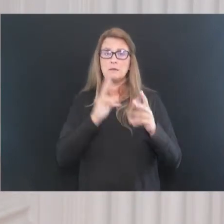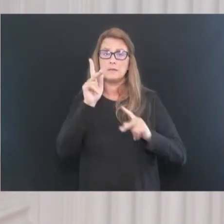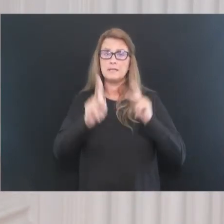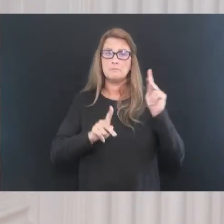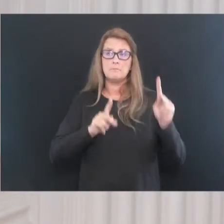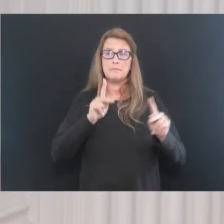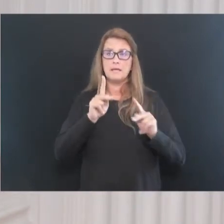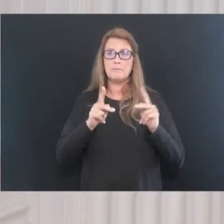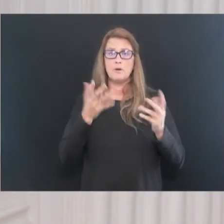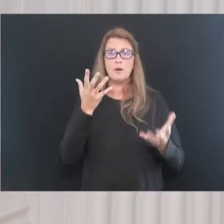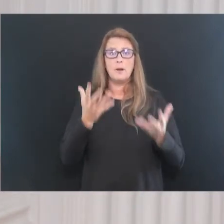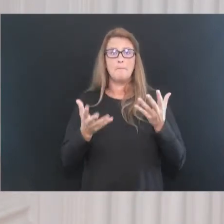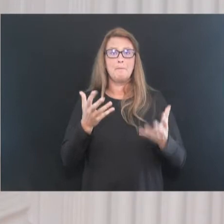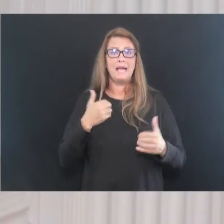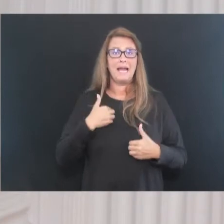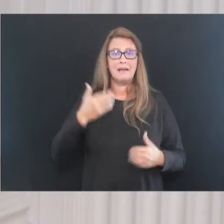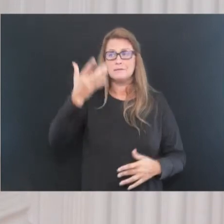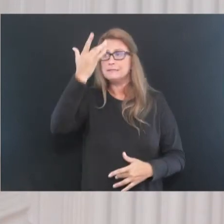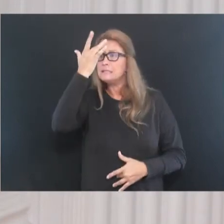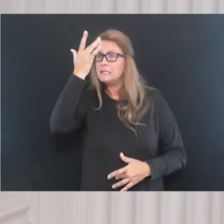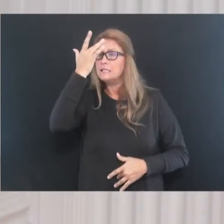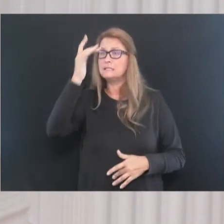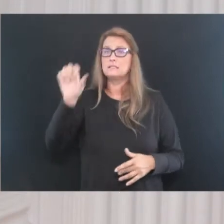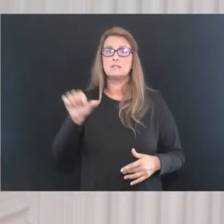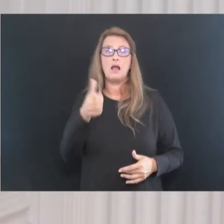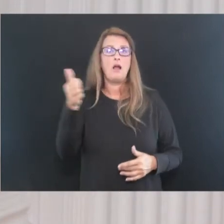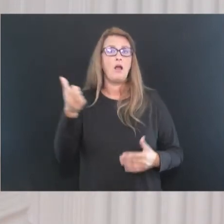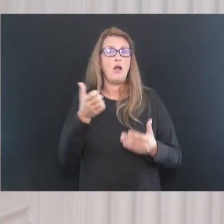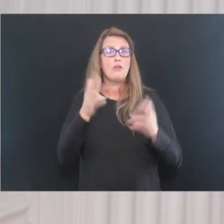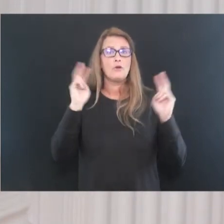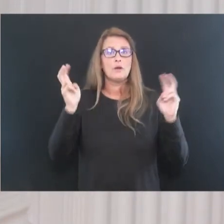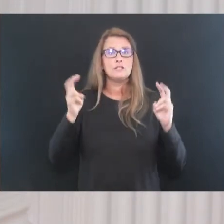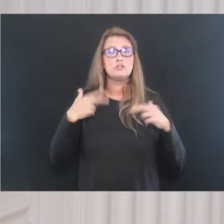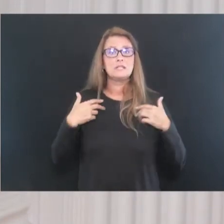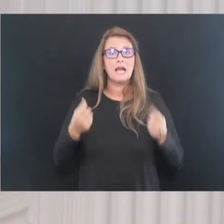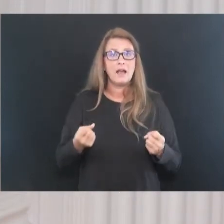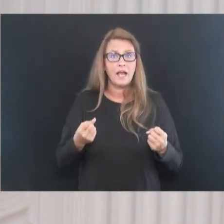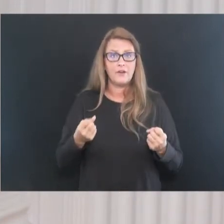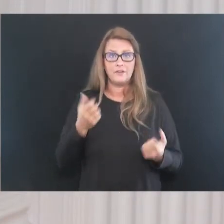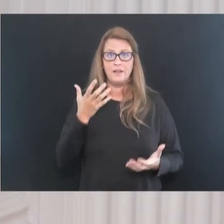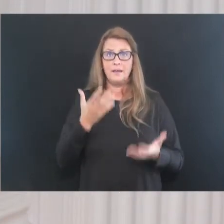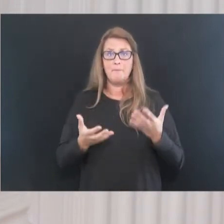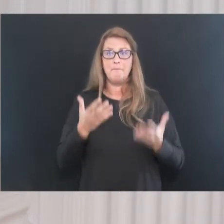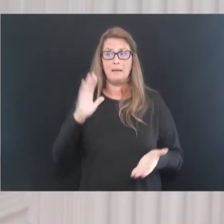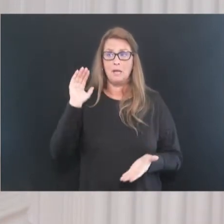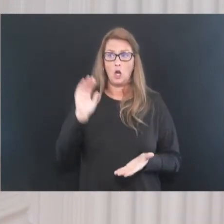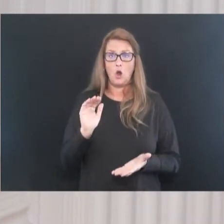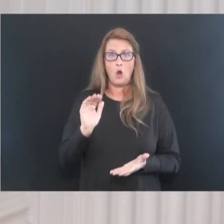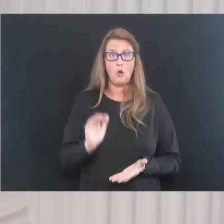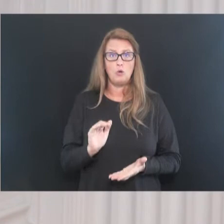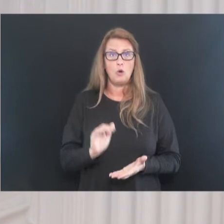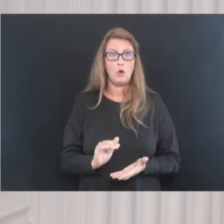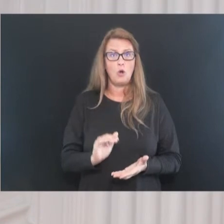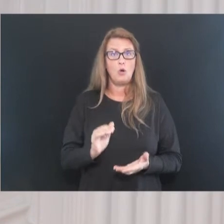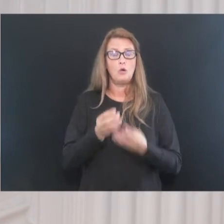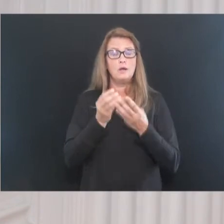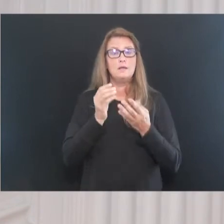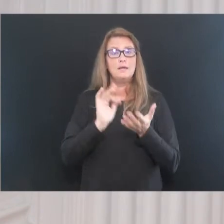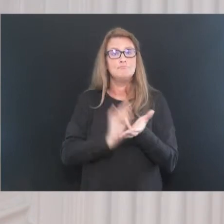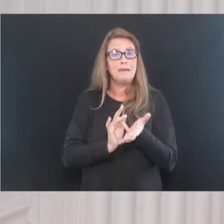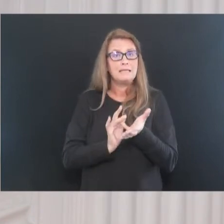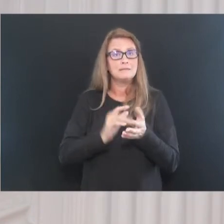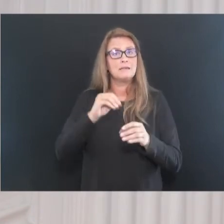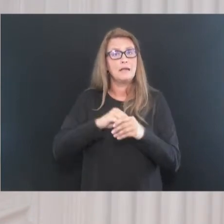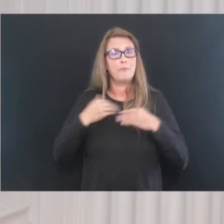our immunocompromised group if their antibody levels are not measurable or very low. Then we want to make sure that we have that